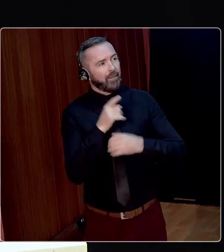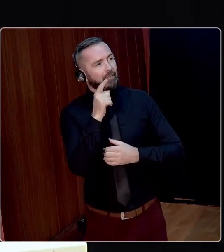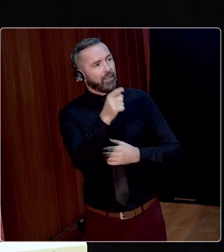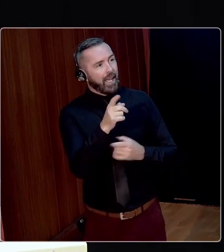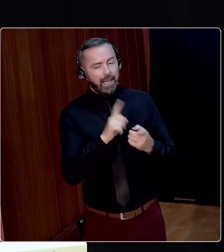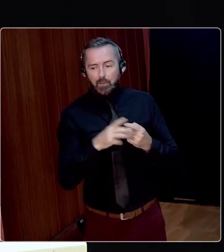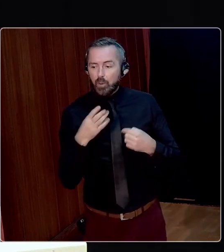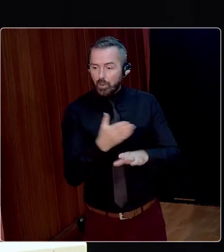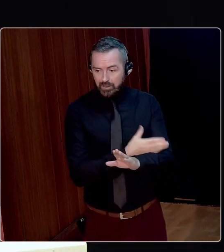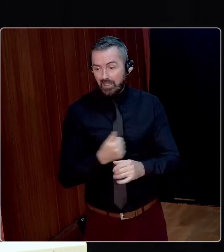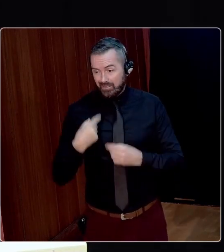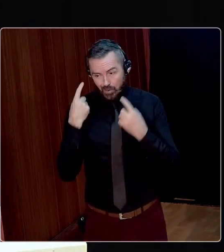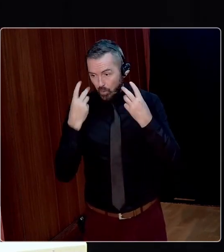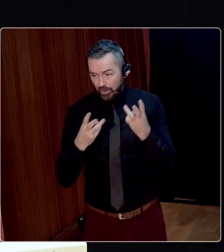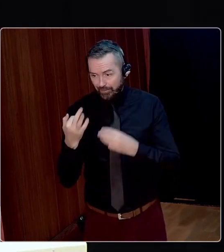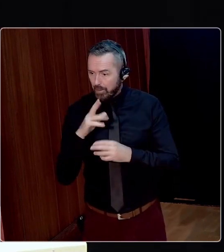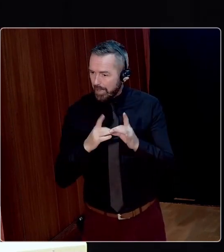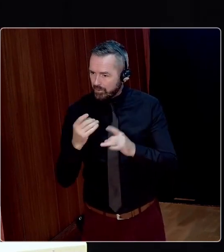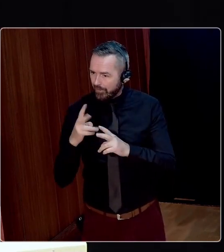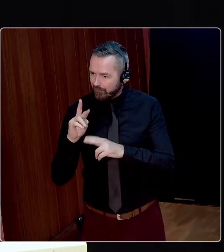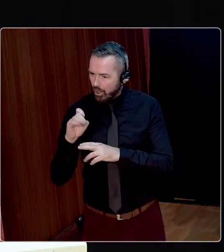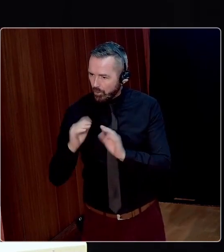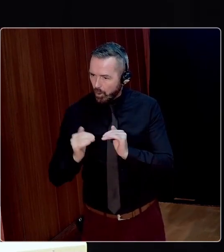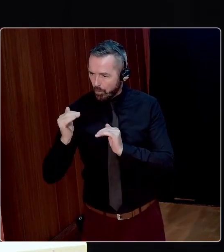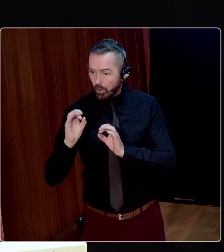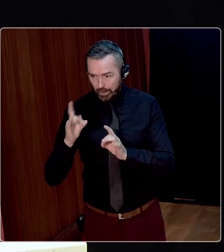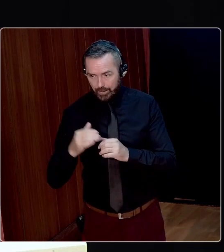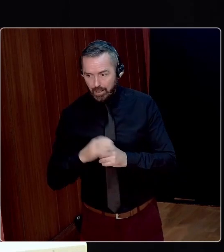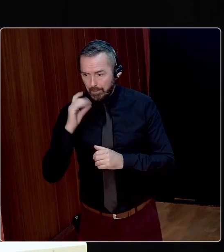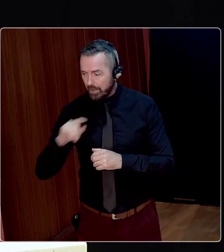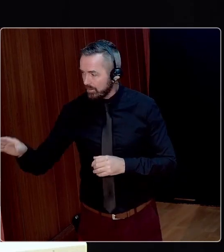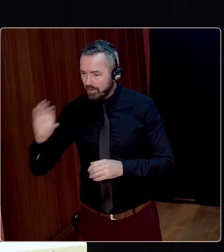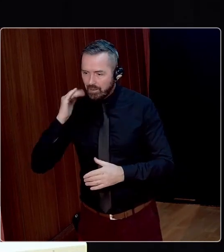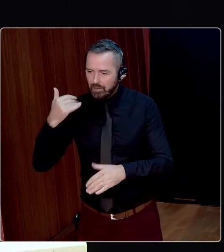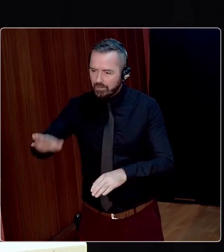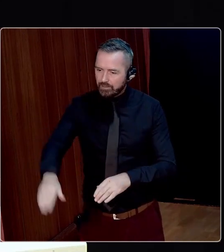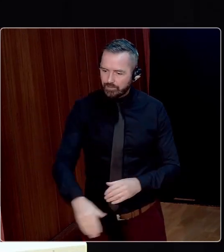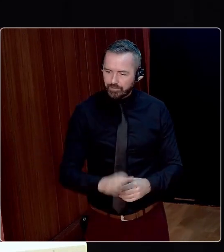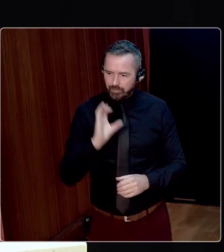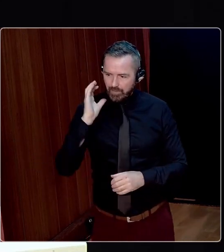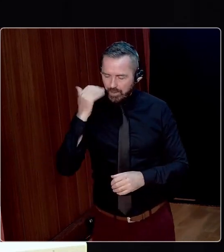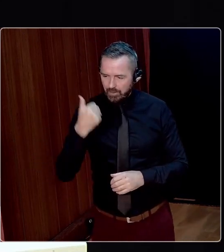that. And we'll start, I know, with the time is passing. So just to